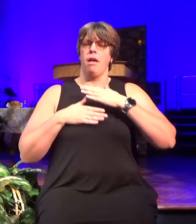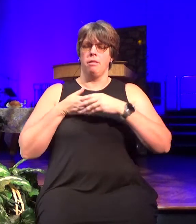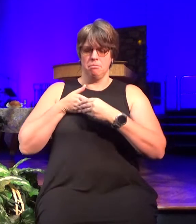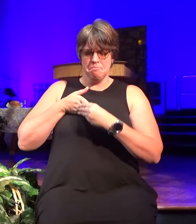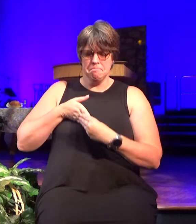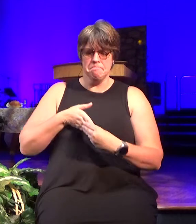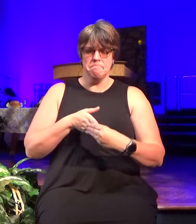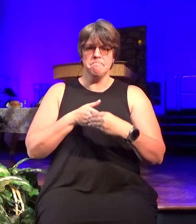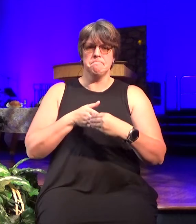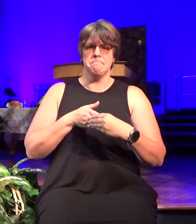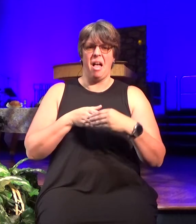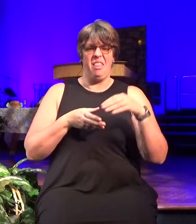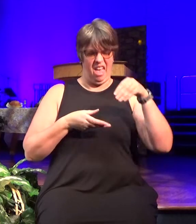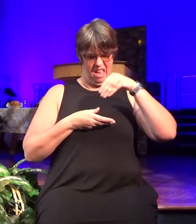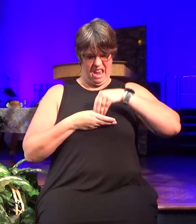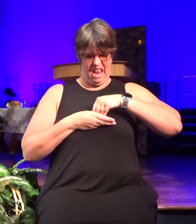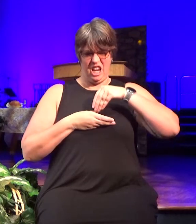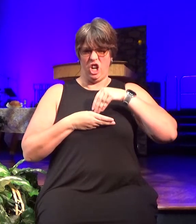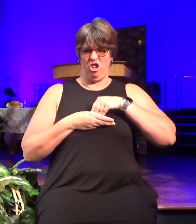sanctuary of heart.